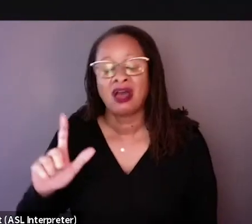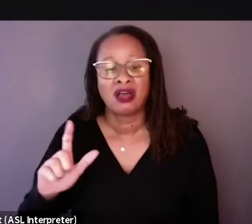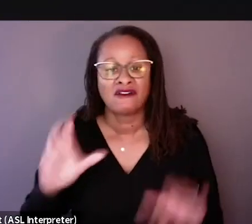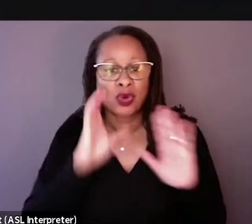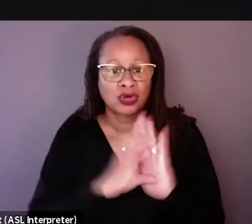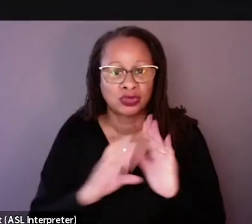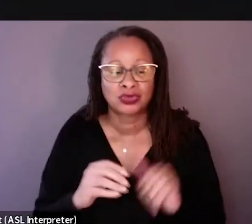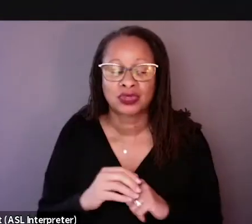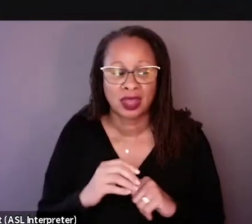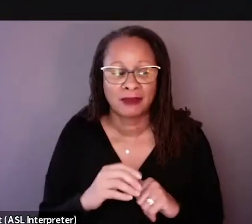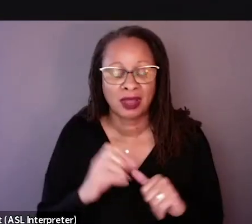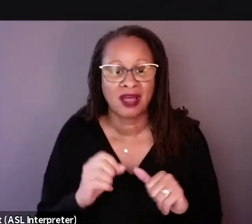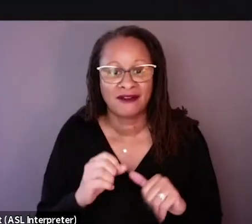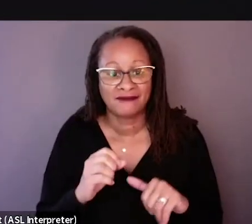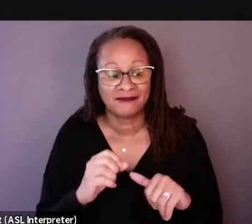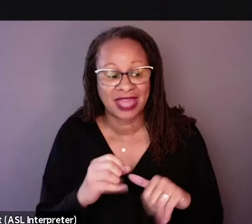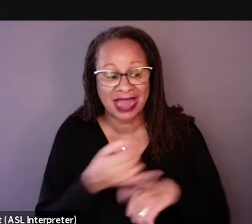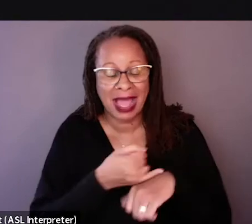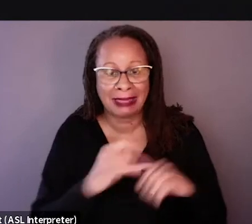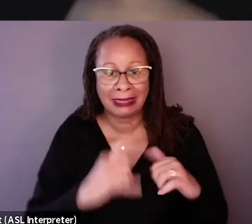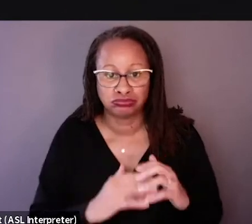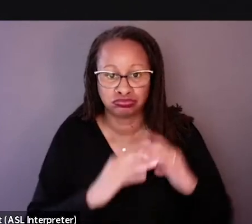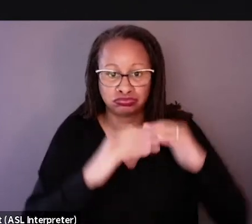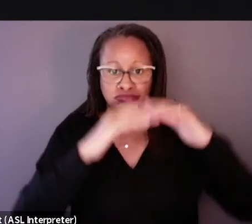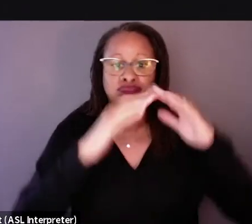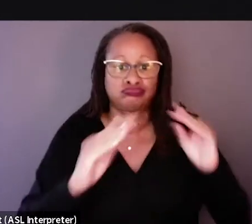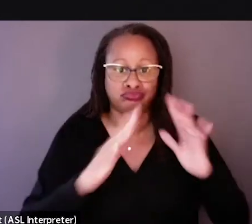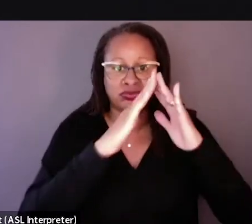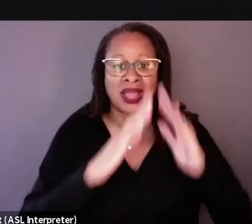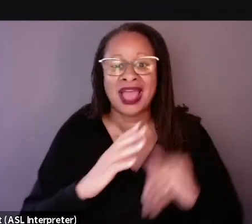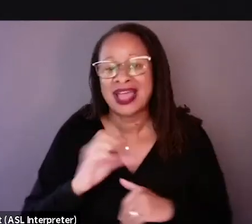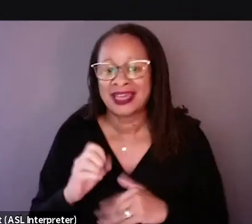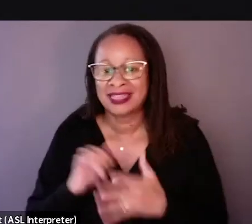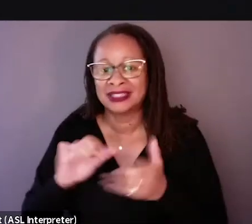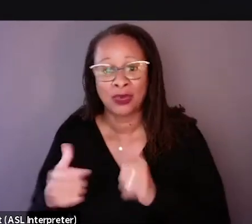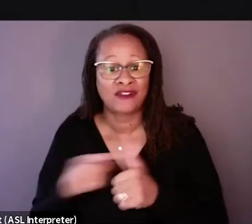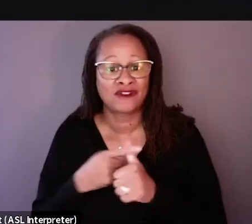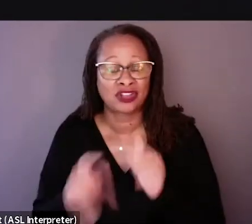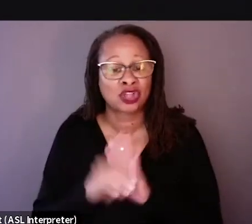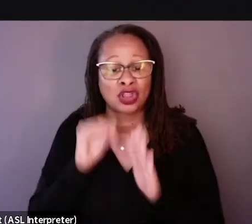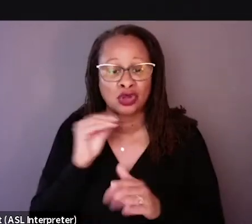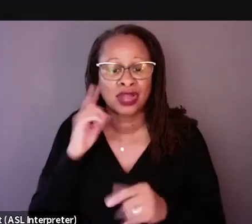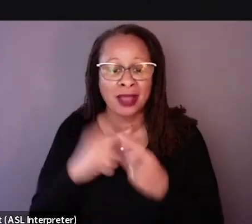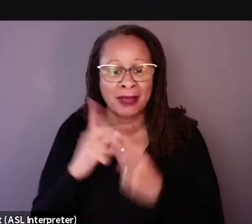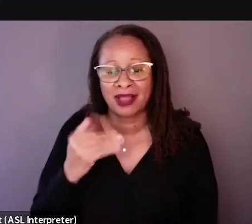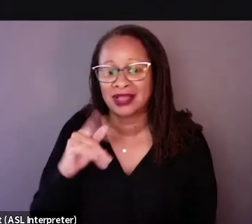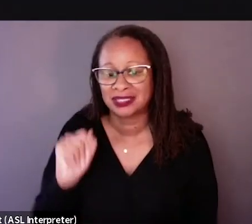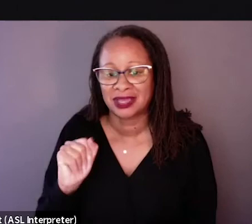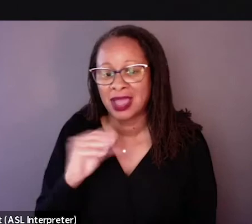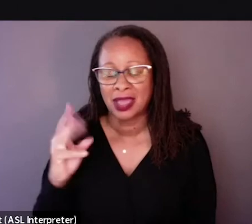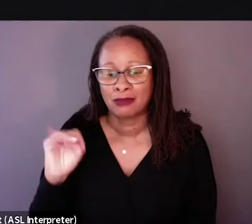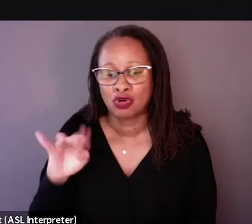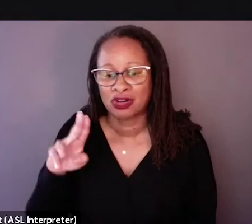we began researching archival footage of erupting volcanoes in Iceland, and that's how we first learned about Katia and Maurice, because not many people had done that. But